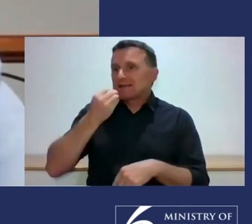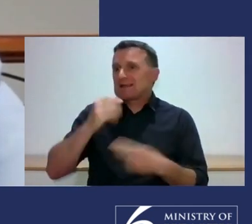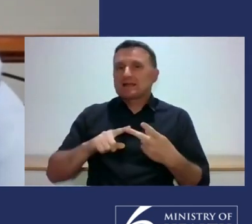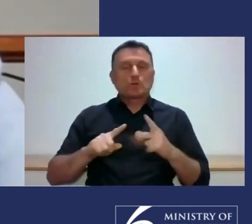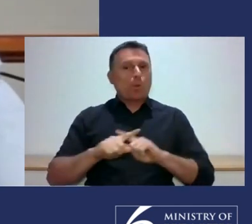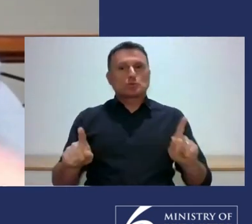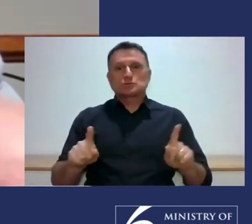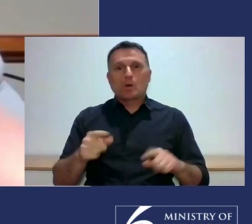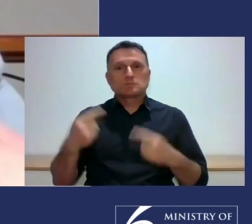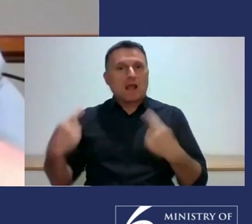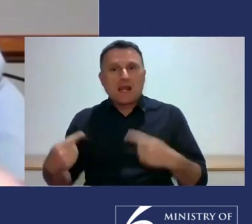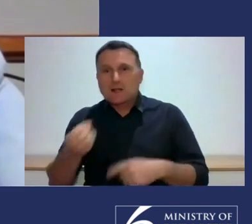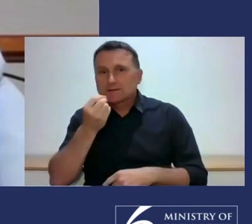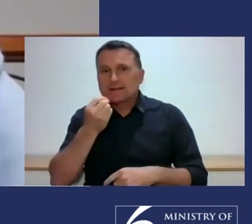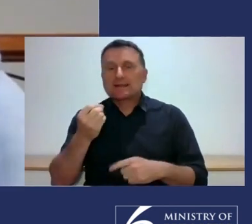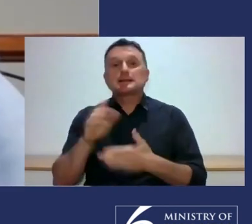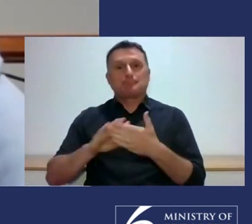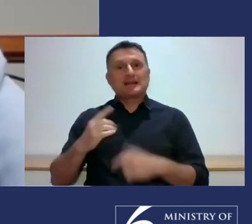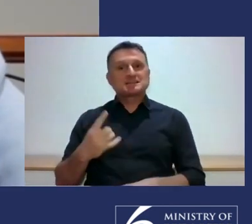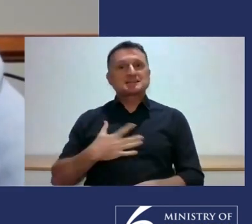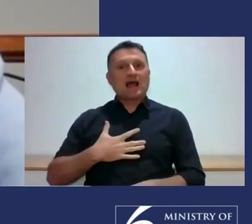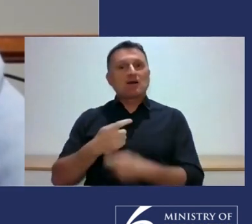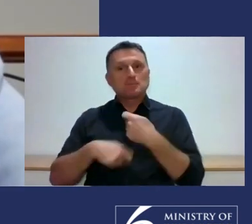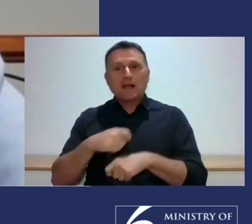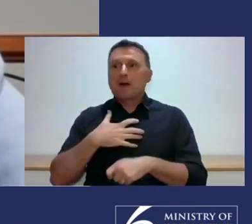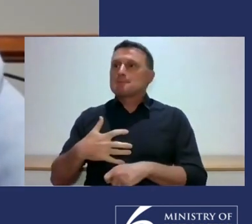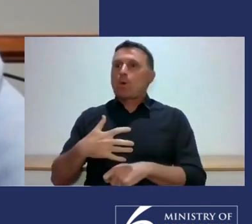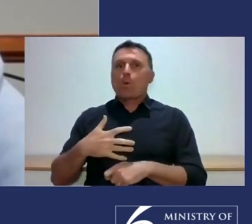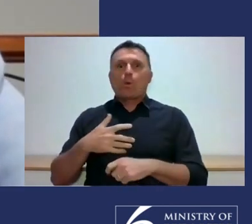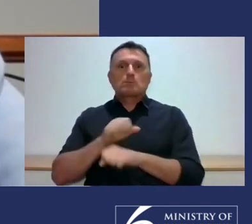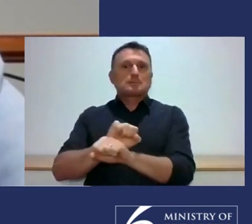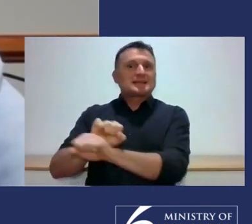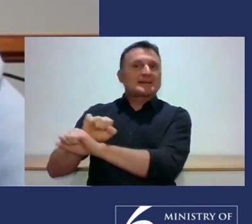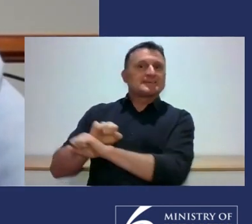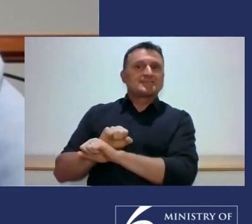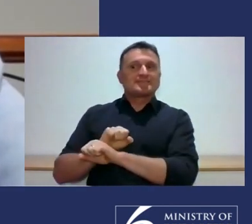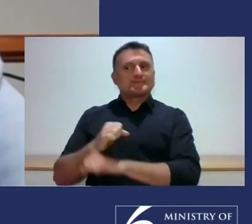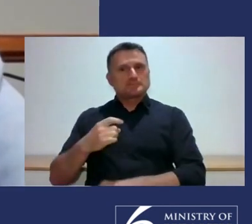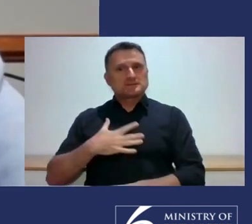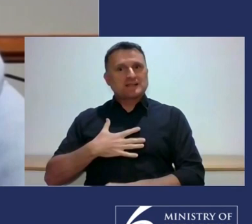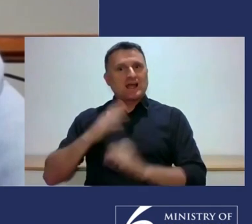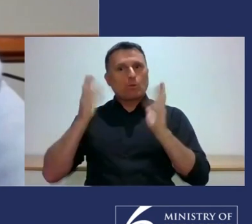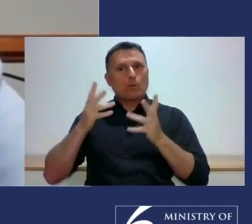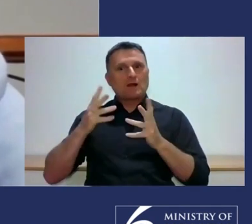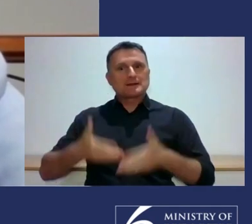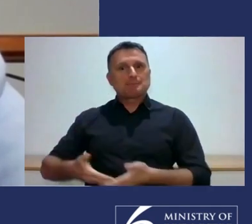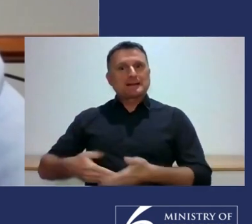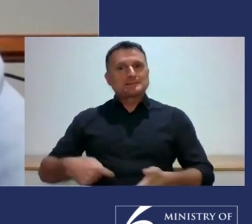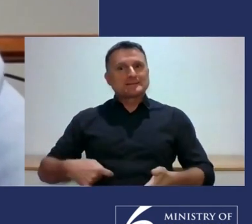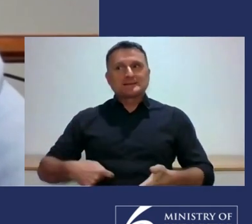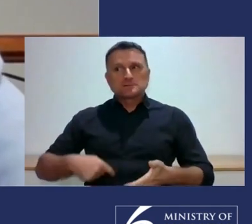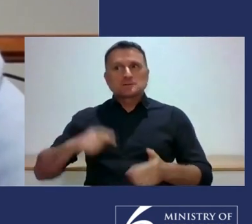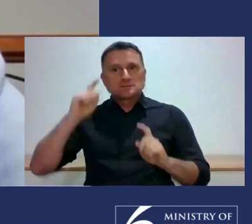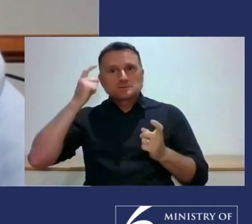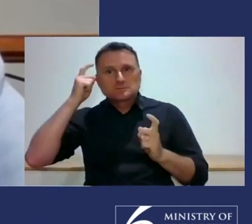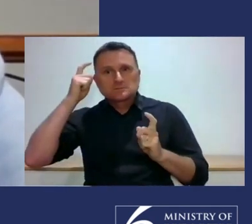being pregnant, is actually protecting yourself. And that's why I can understand, like you were saying, some people might be apprehensive about thinking about this, because